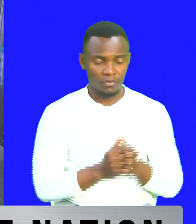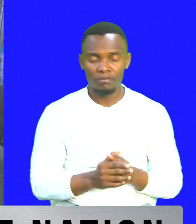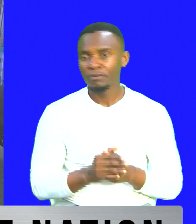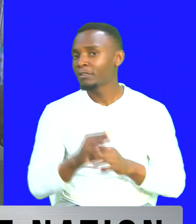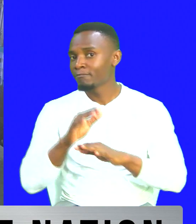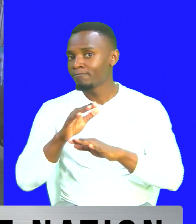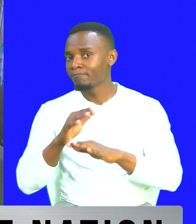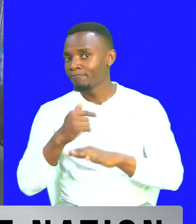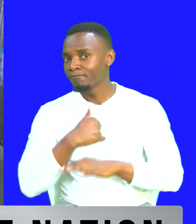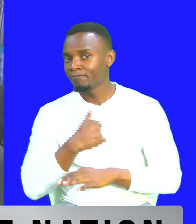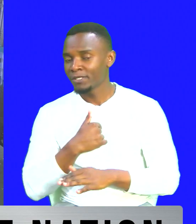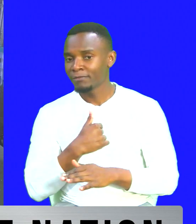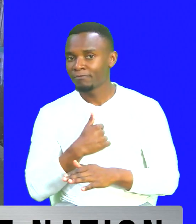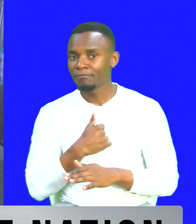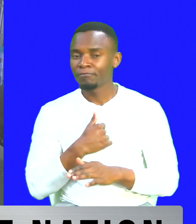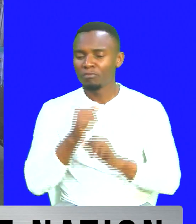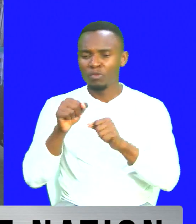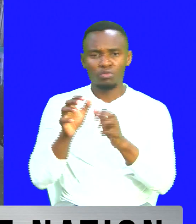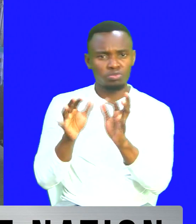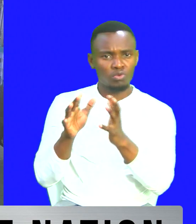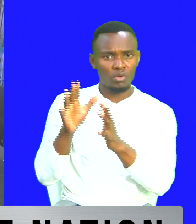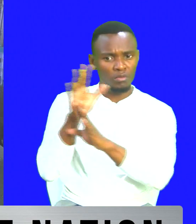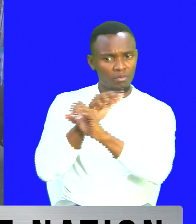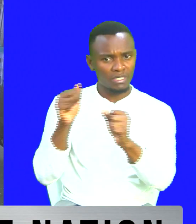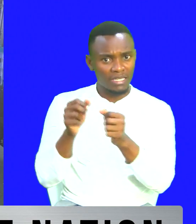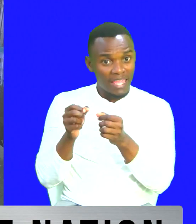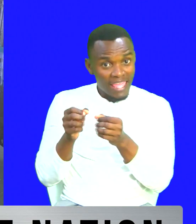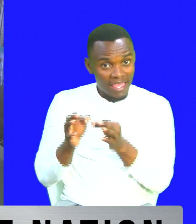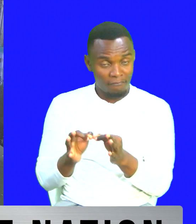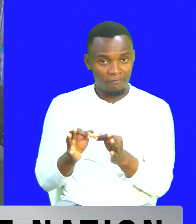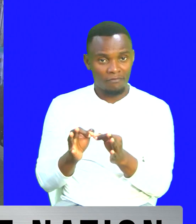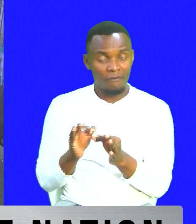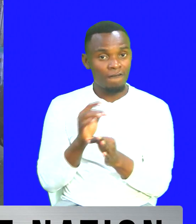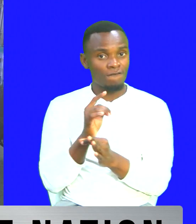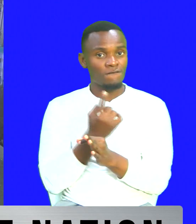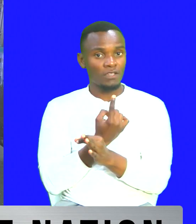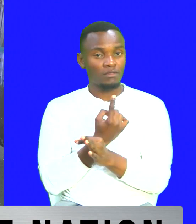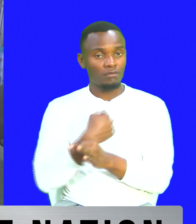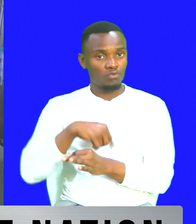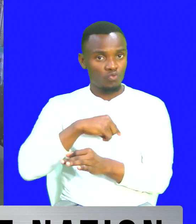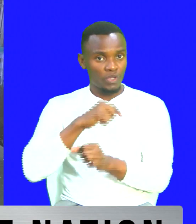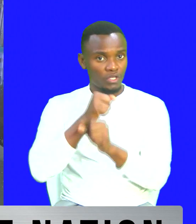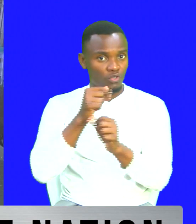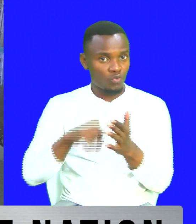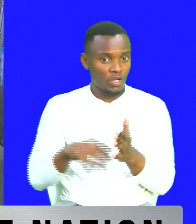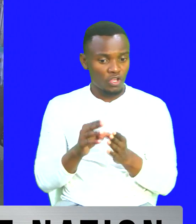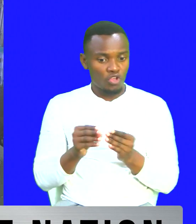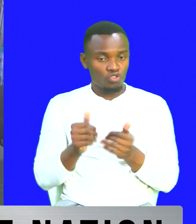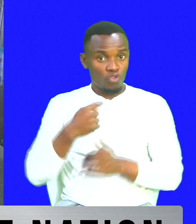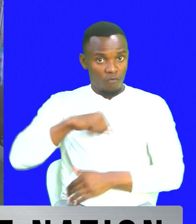or I would have given the president accolades if we had first solved our